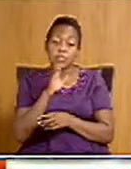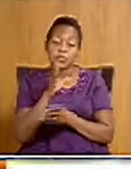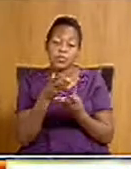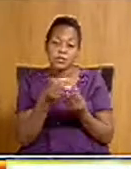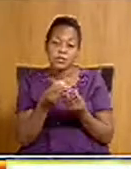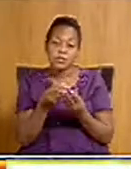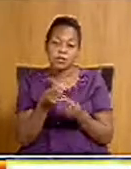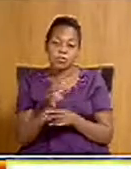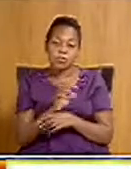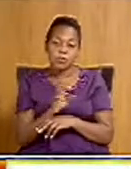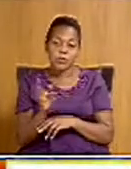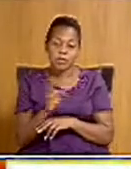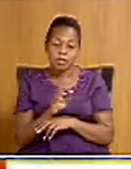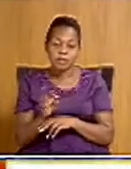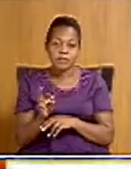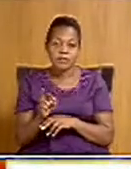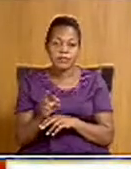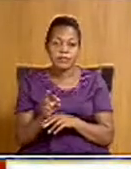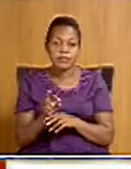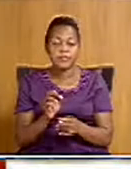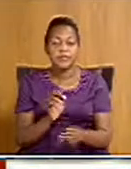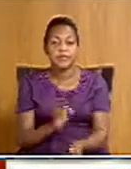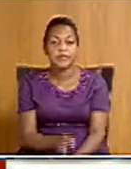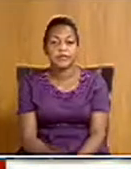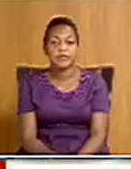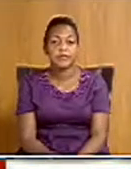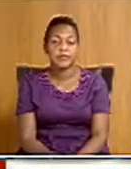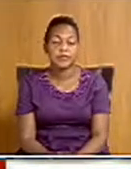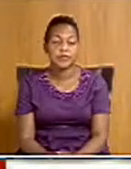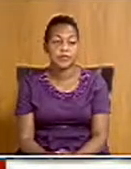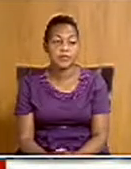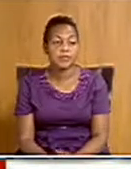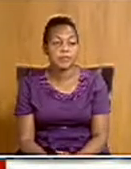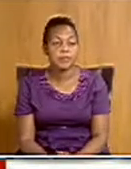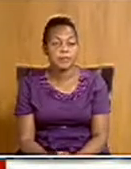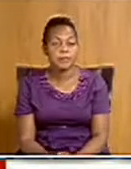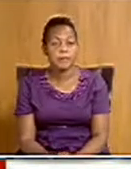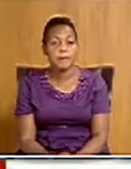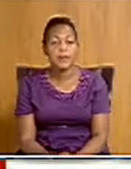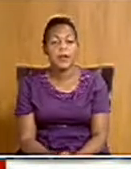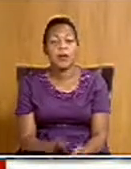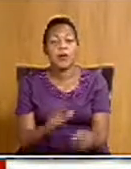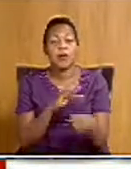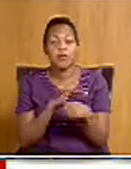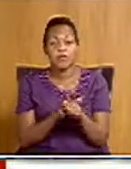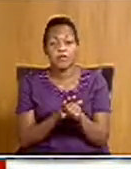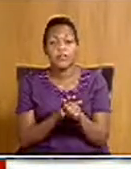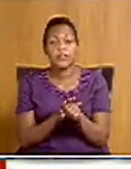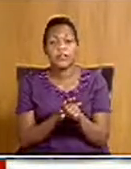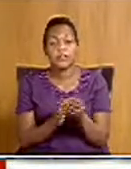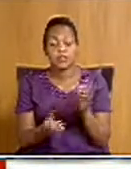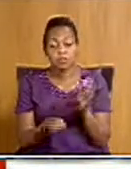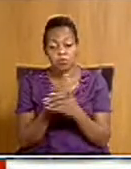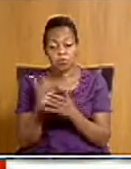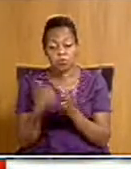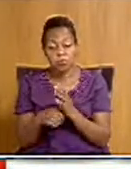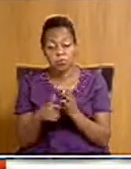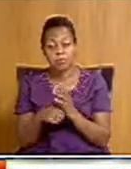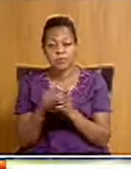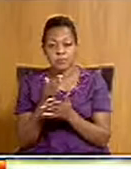monitor, even for remote supervisions. The corona pandemic hit some sectors